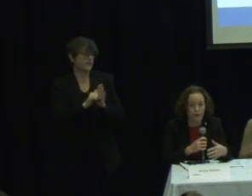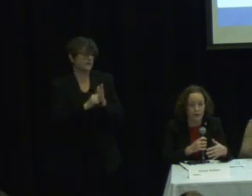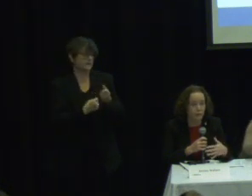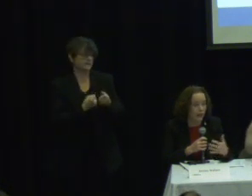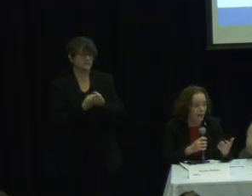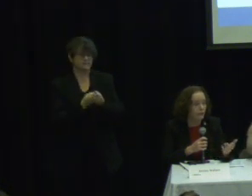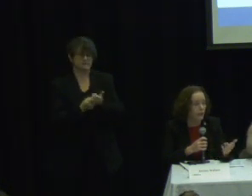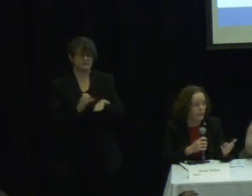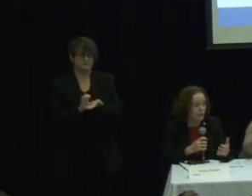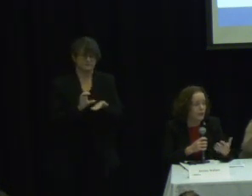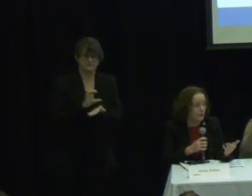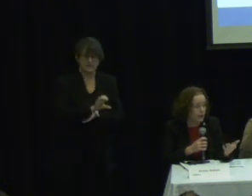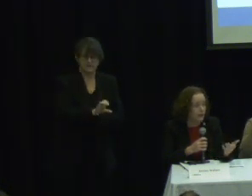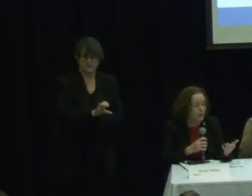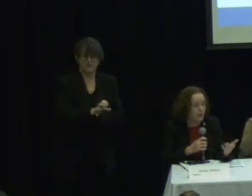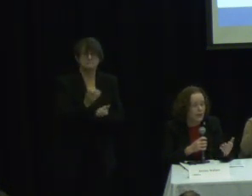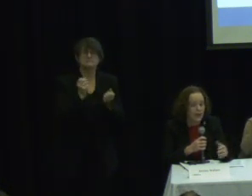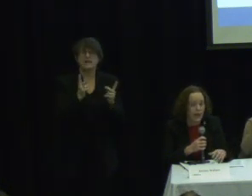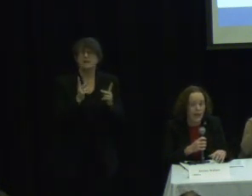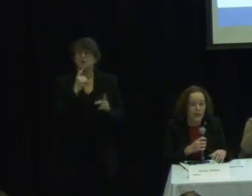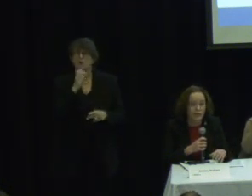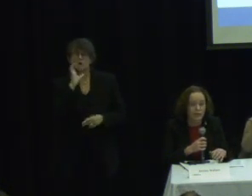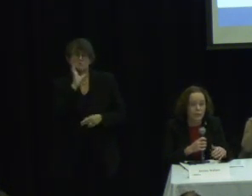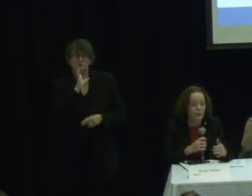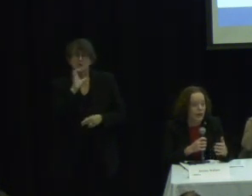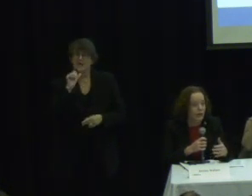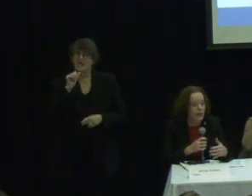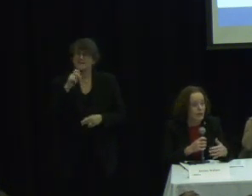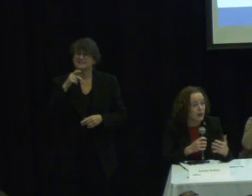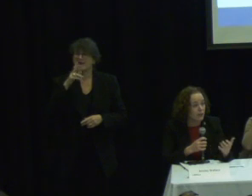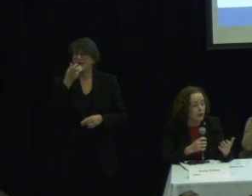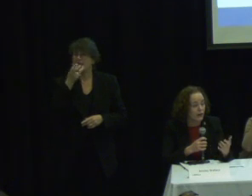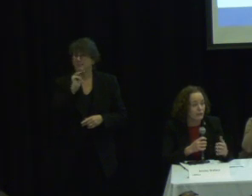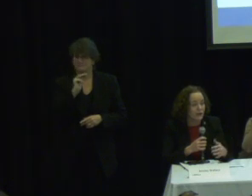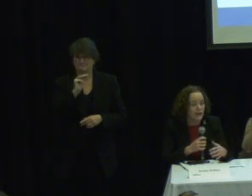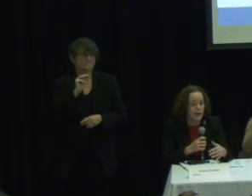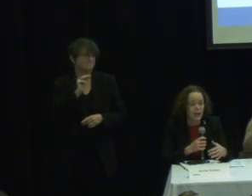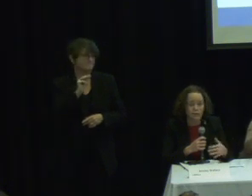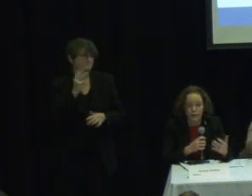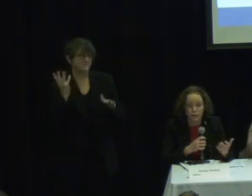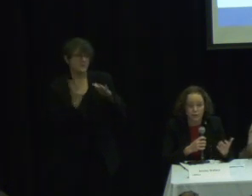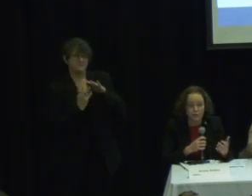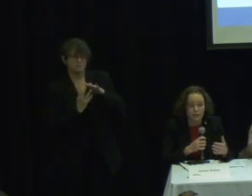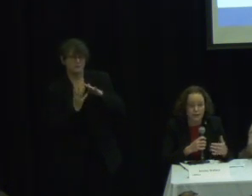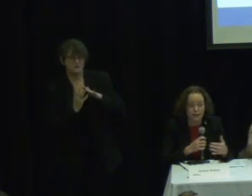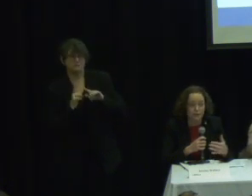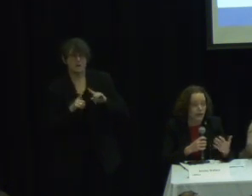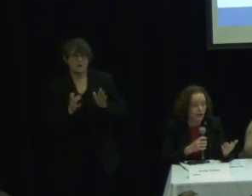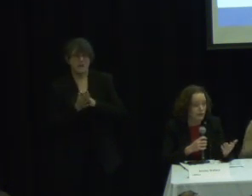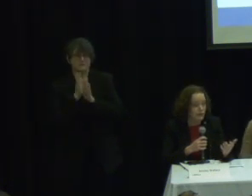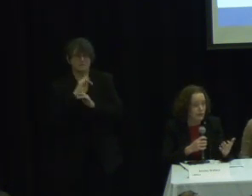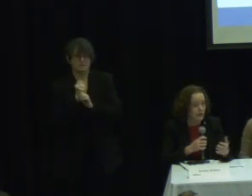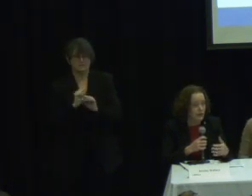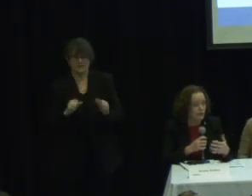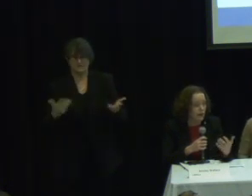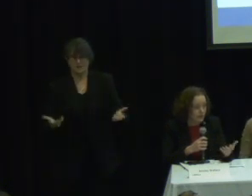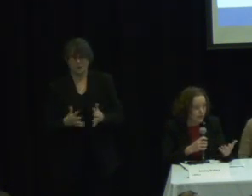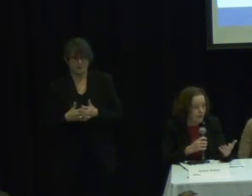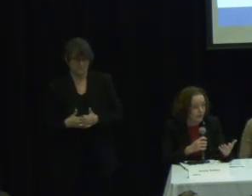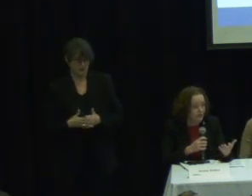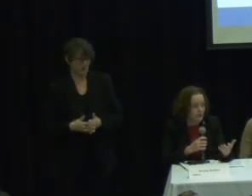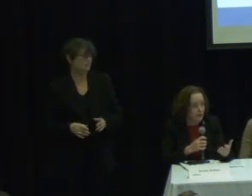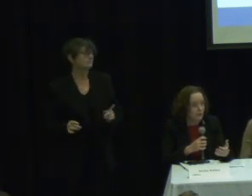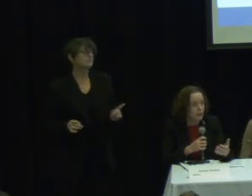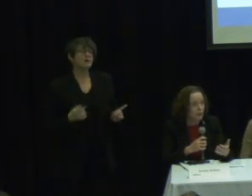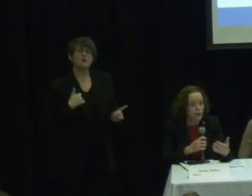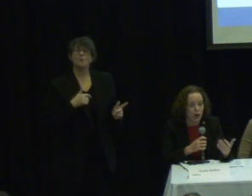process of applying for seeking asylum. And so we've had a number of philanthropists be very interested in investing